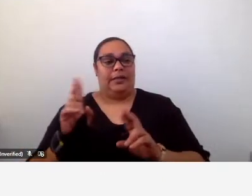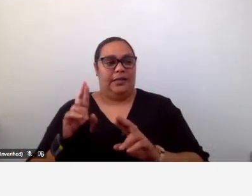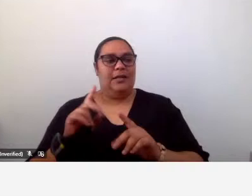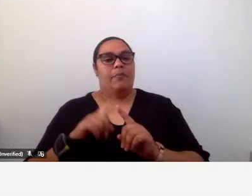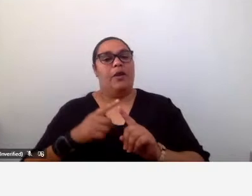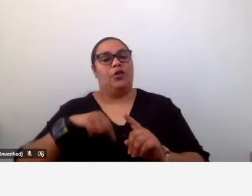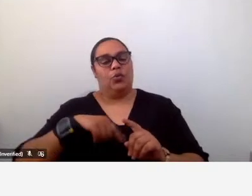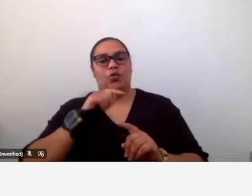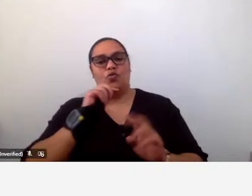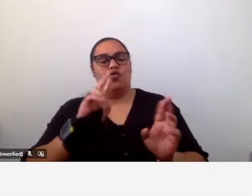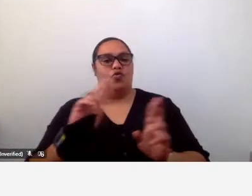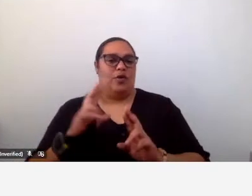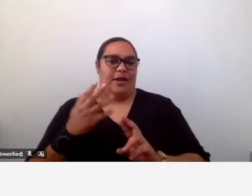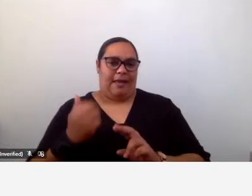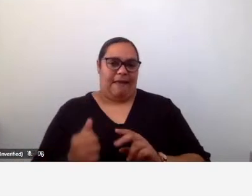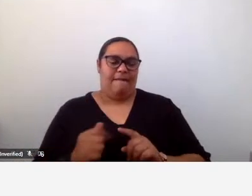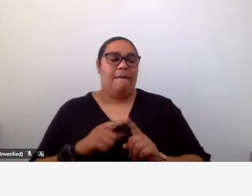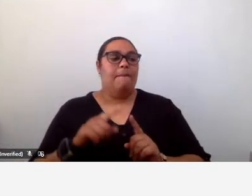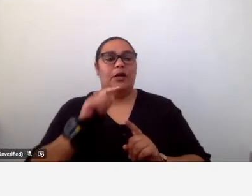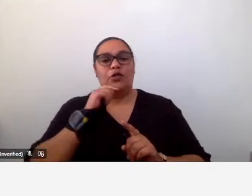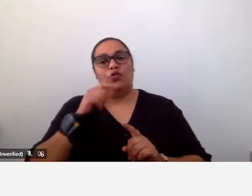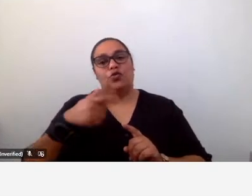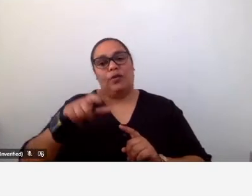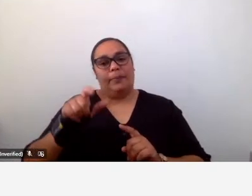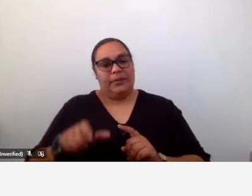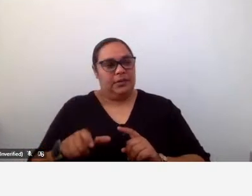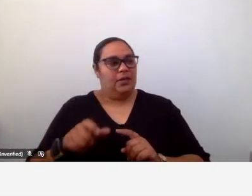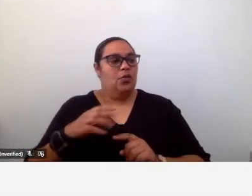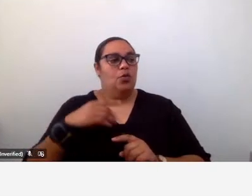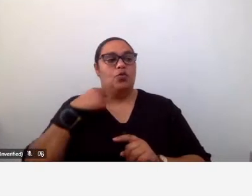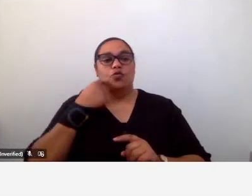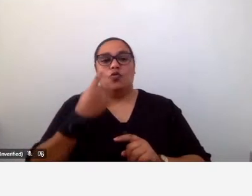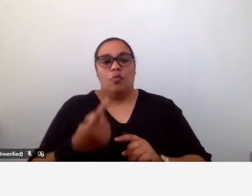are ready. In fact, Chairperson,